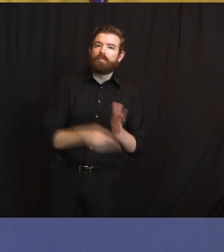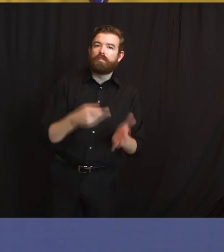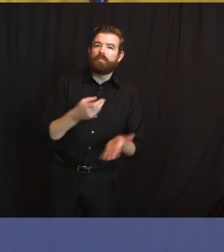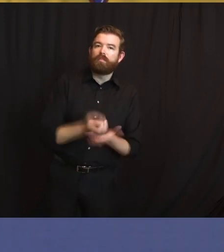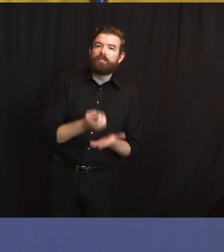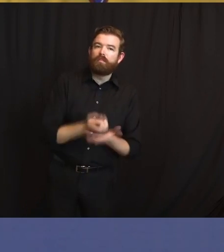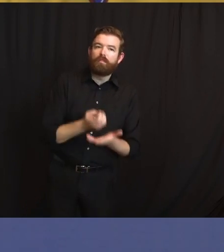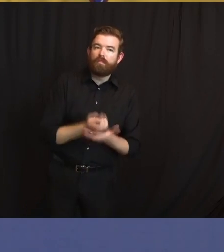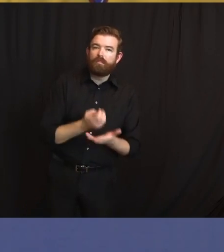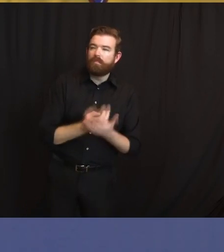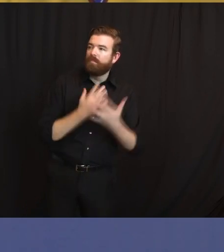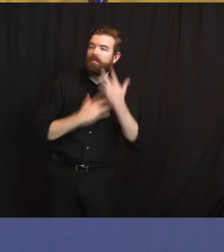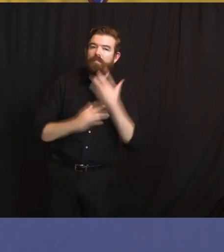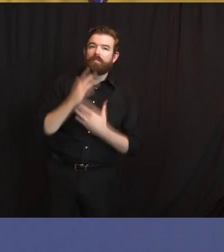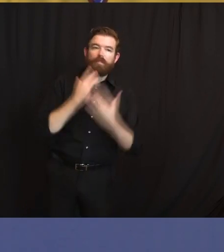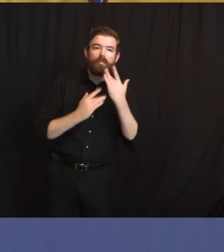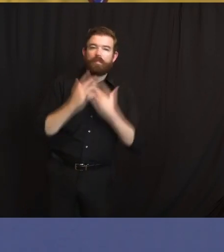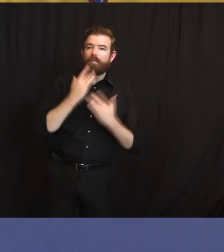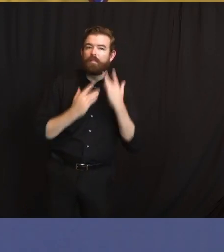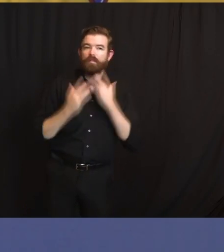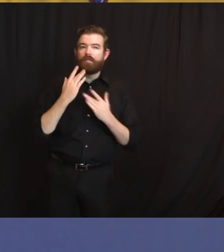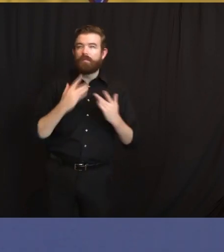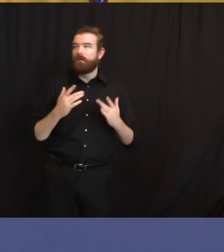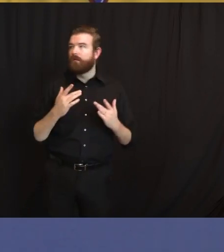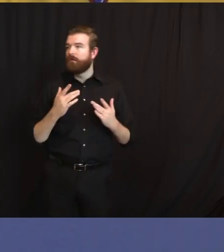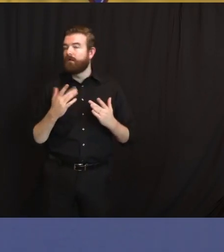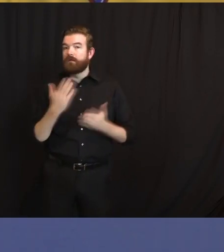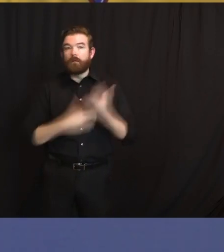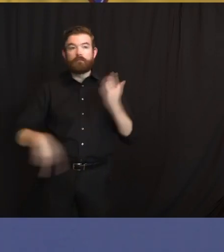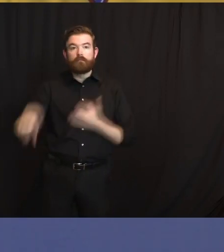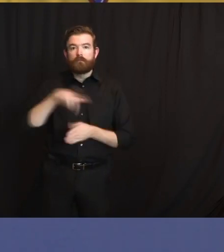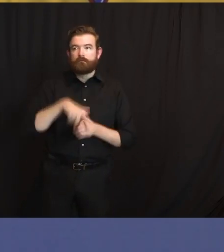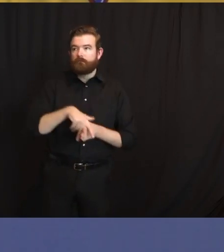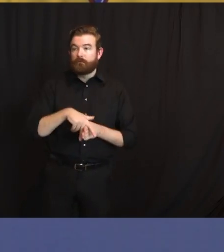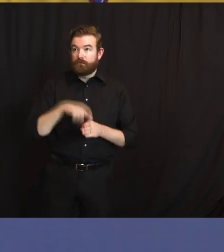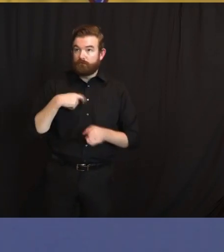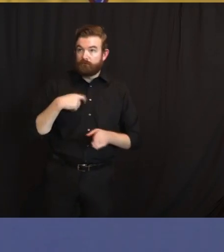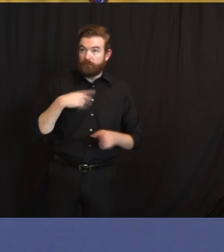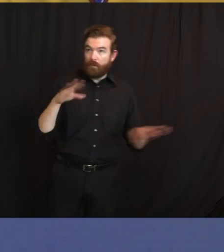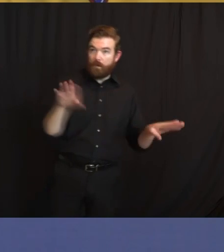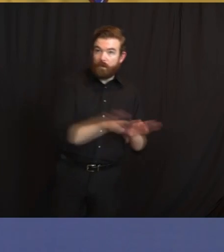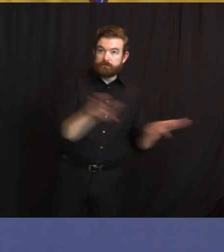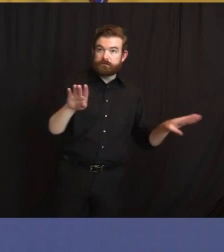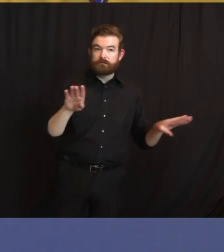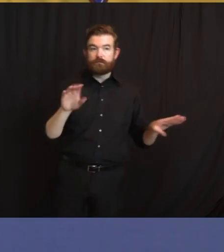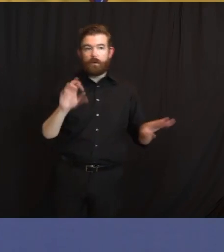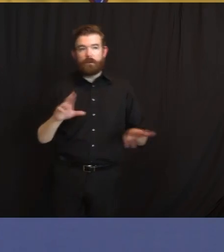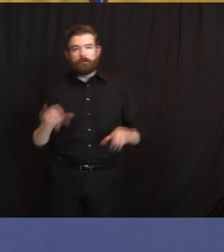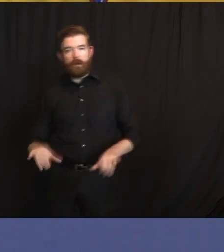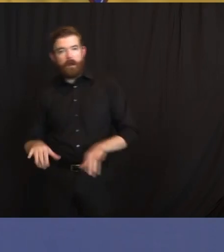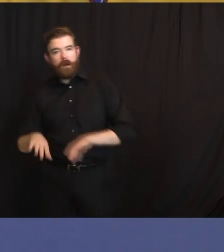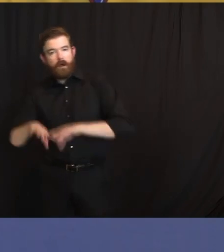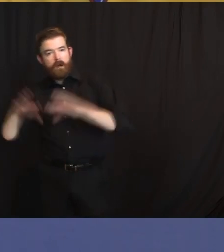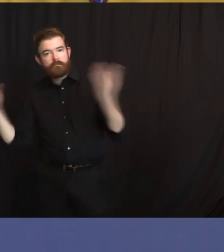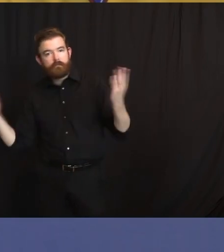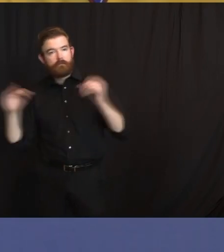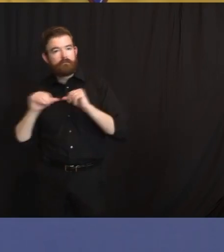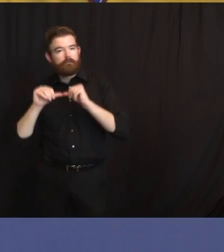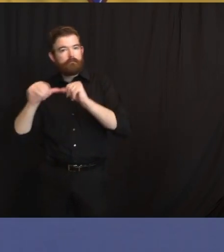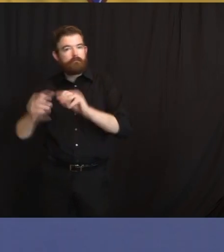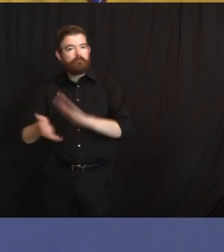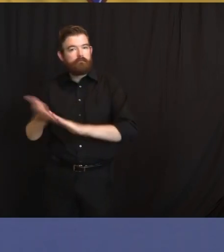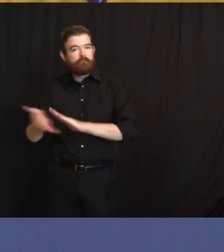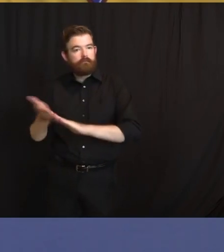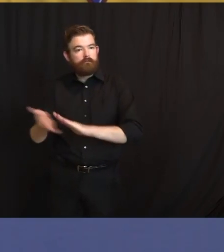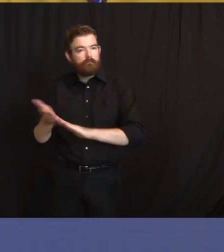barely hanging on. They were looking forward to this. Obviously, there are concerns, and you've made a decision here, but what will it take to